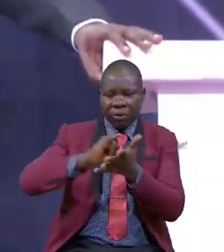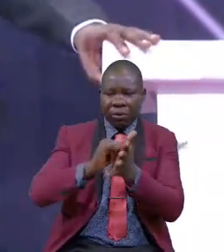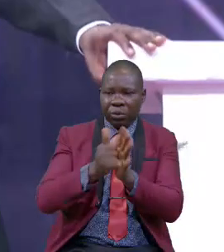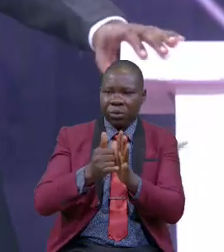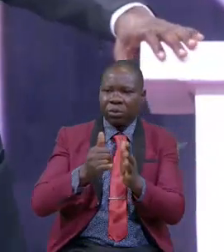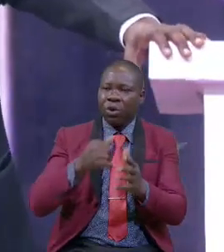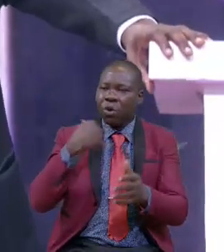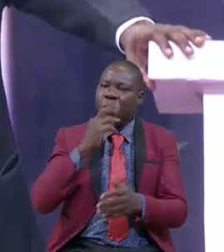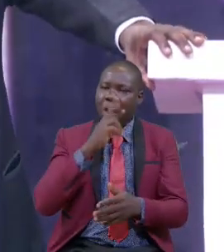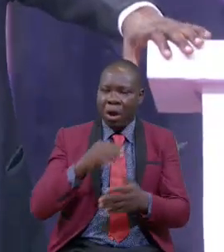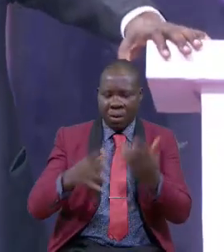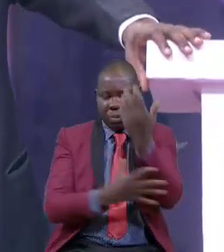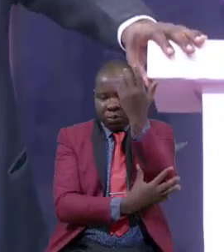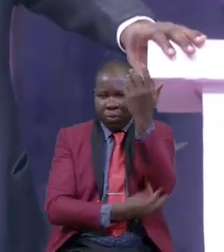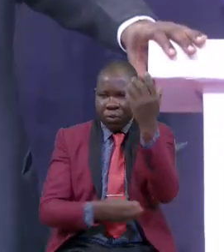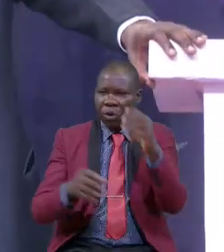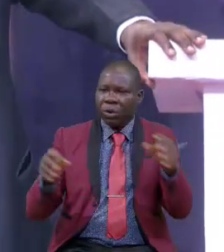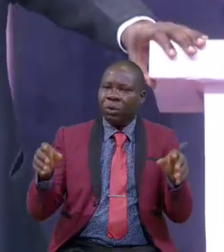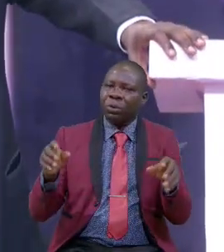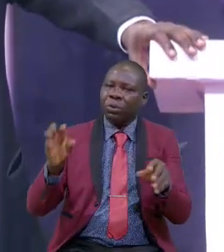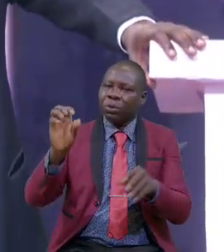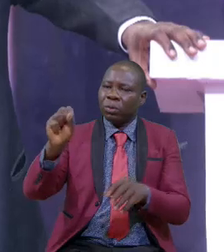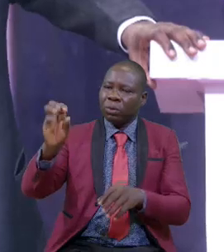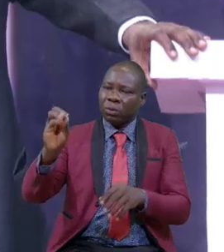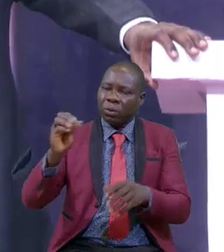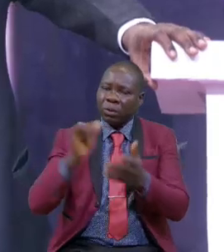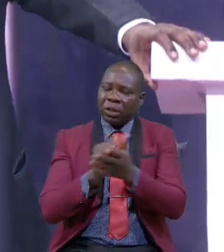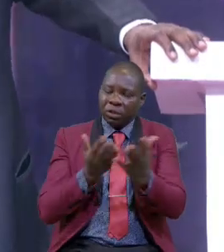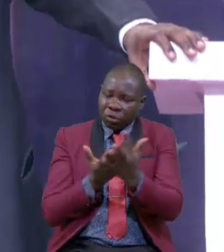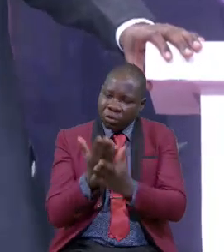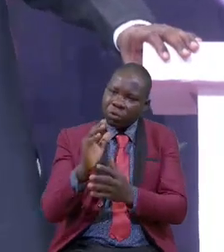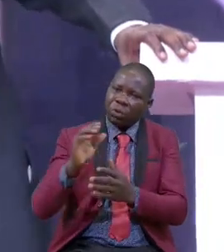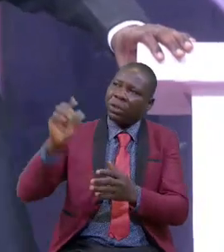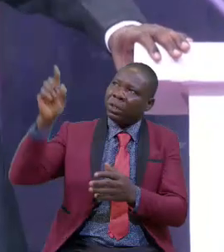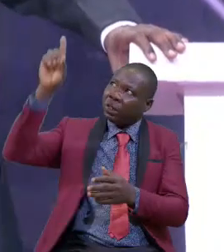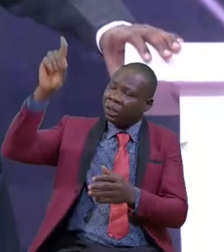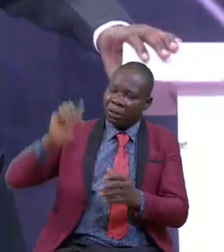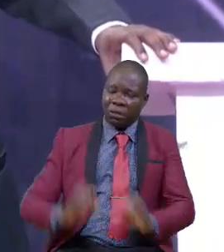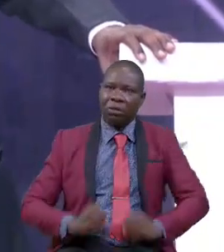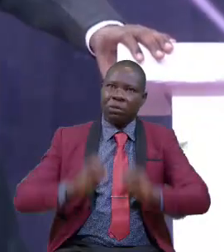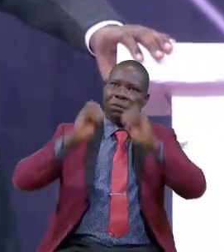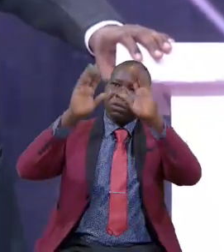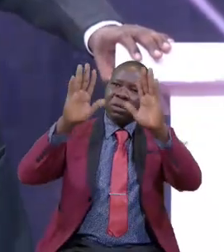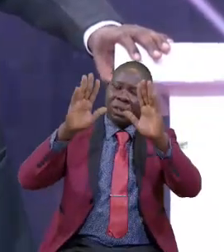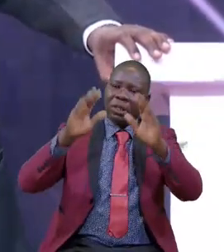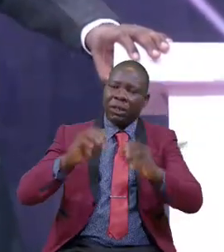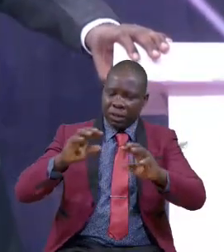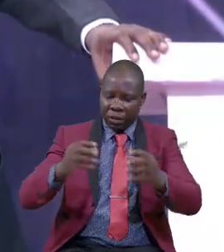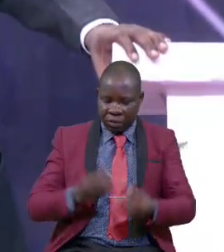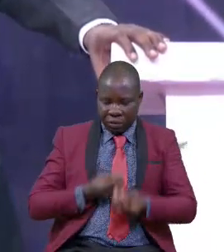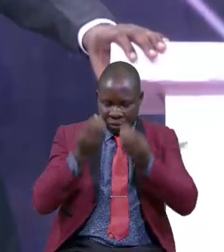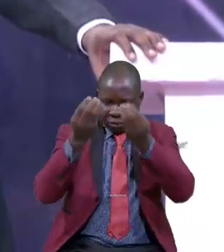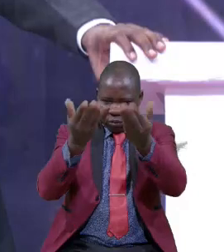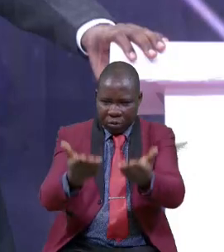through his surrender, through his submission, and through his sacrifice, we might be